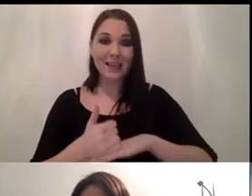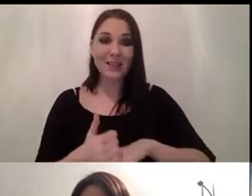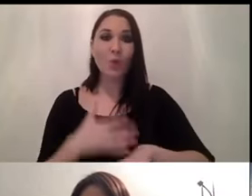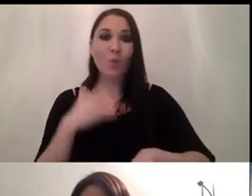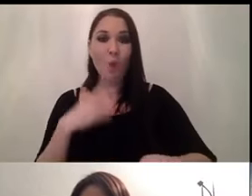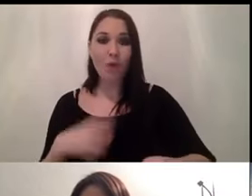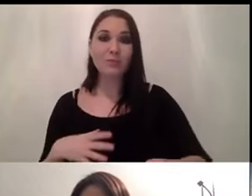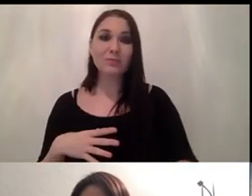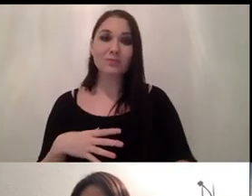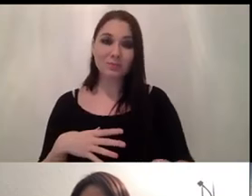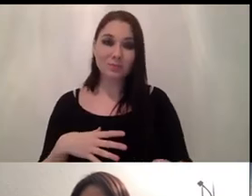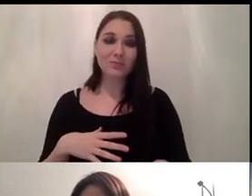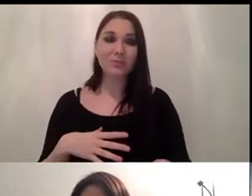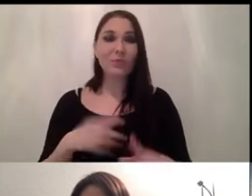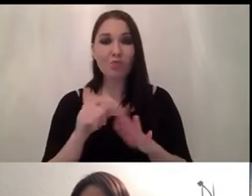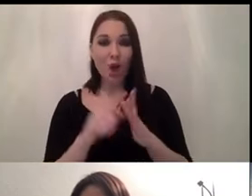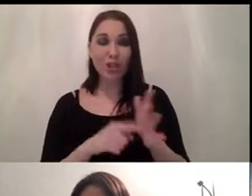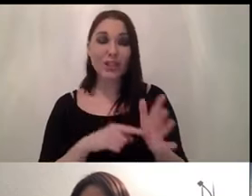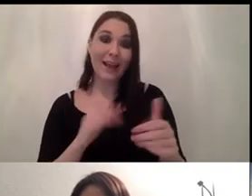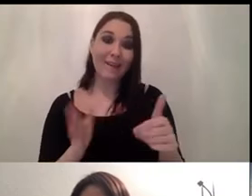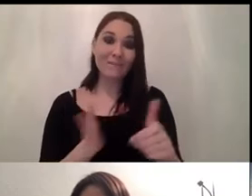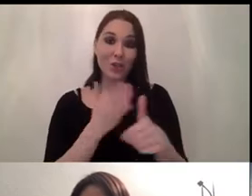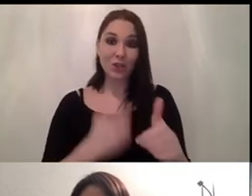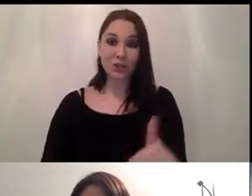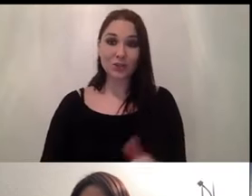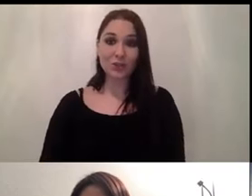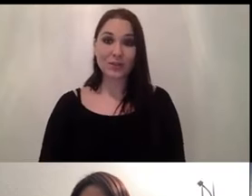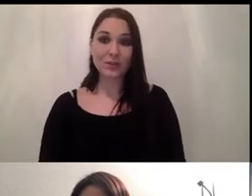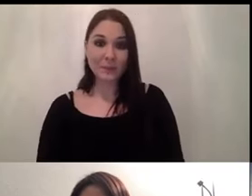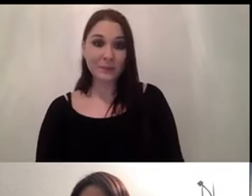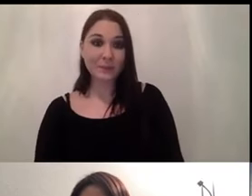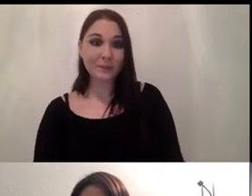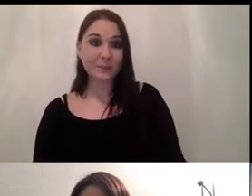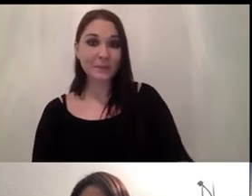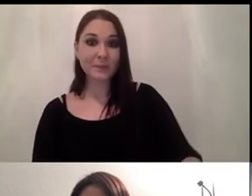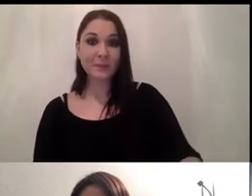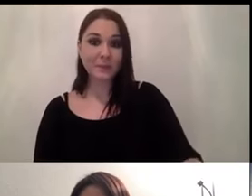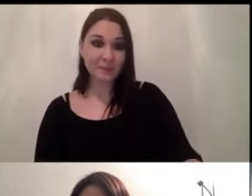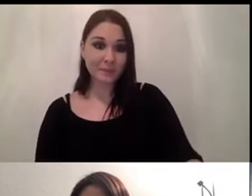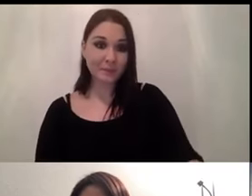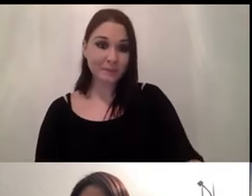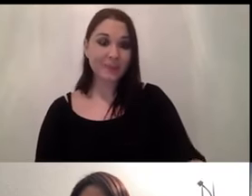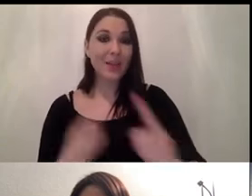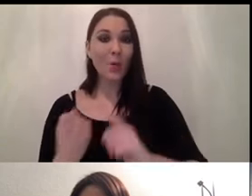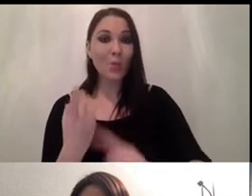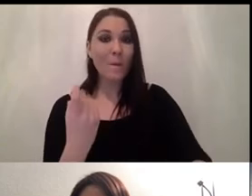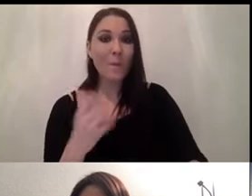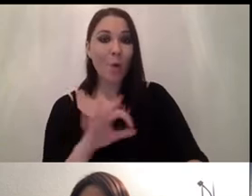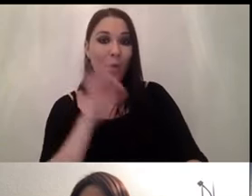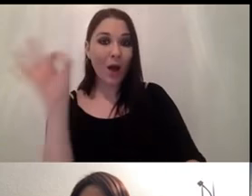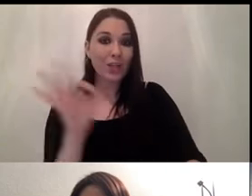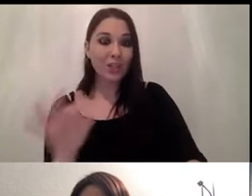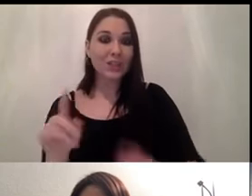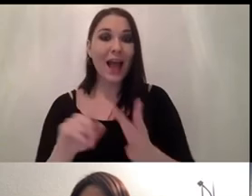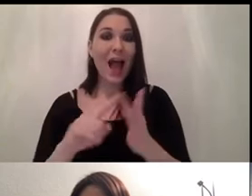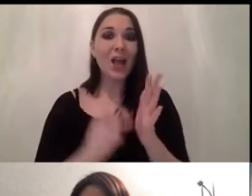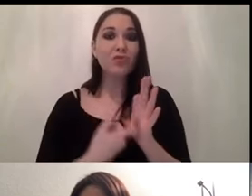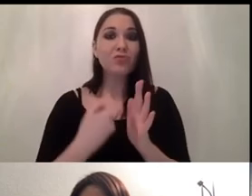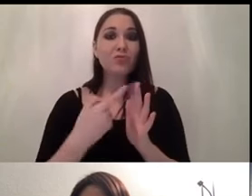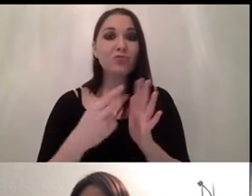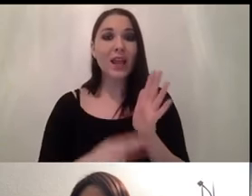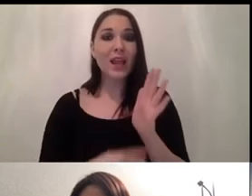project done at first. Perfect. Another one for yourself, Jan, from Irina.